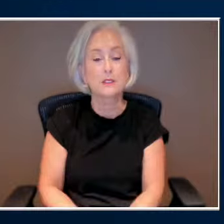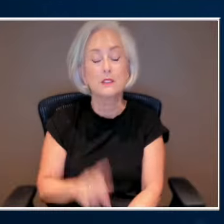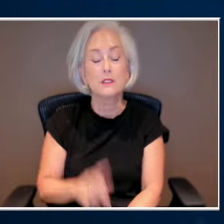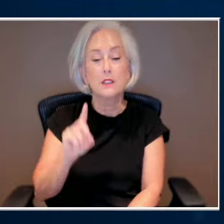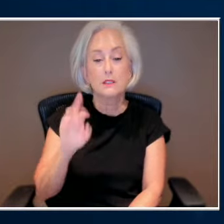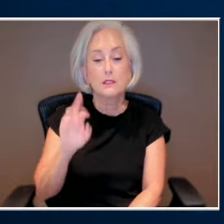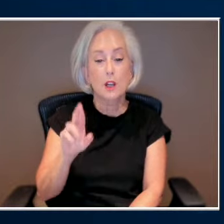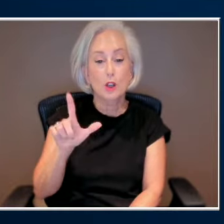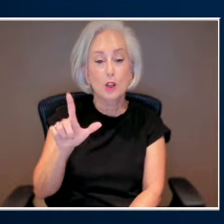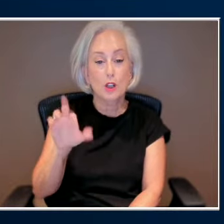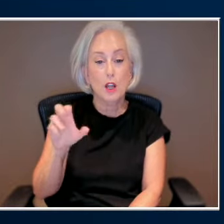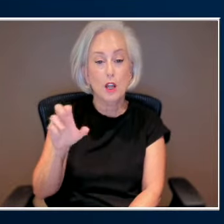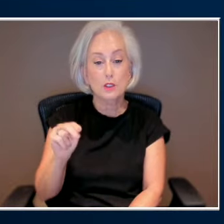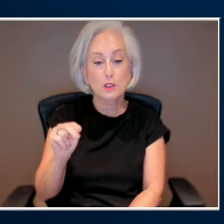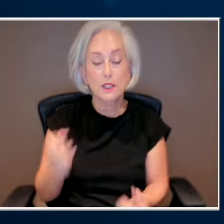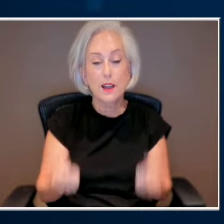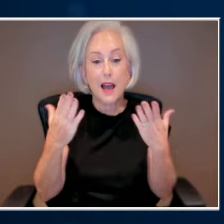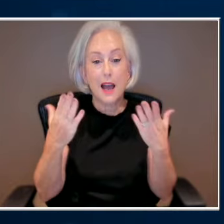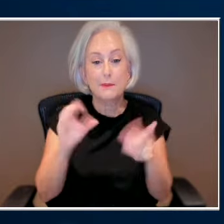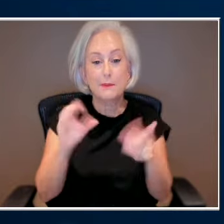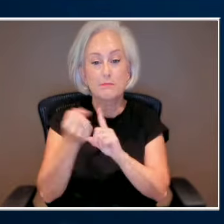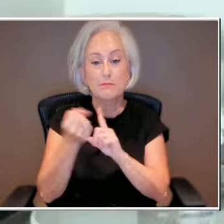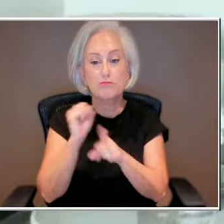see of breast cancer in men?